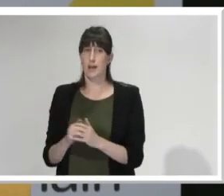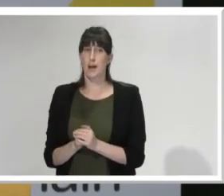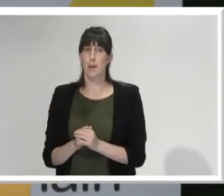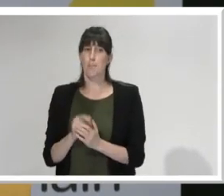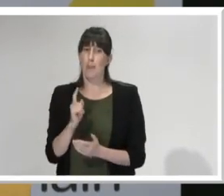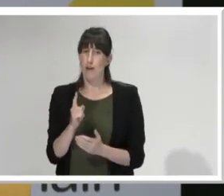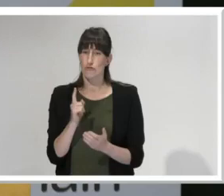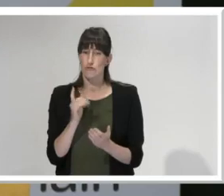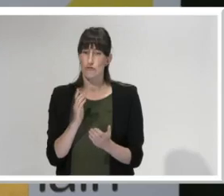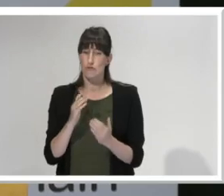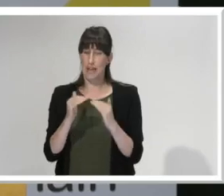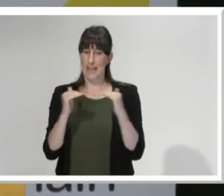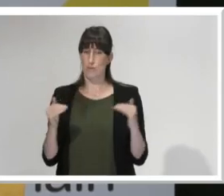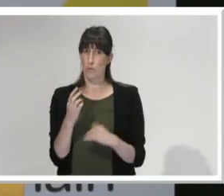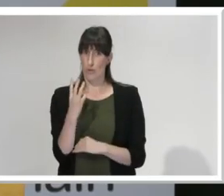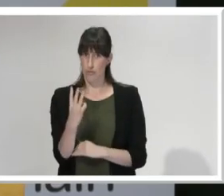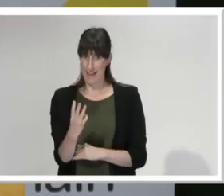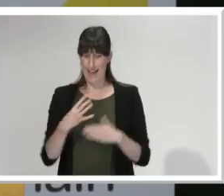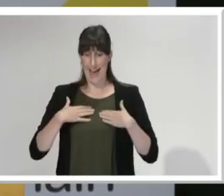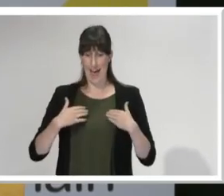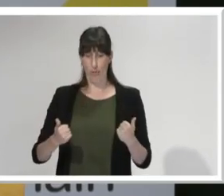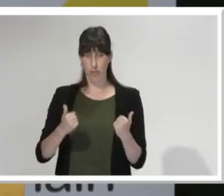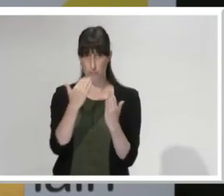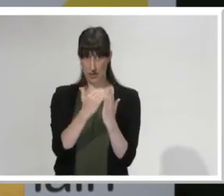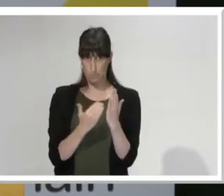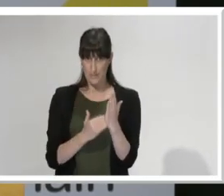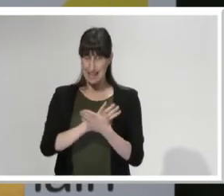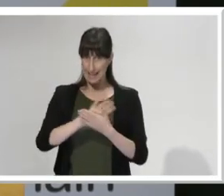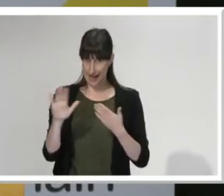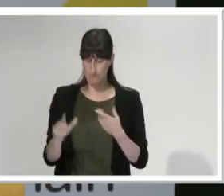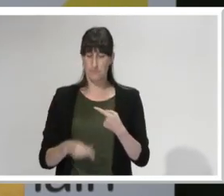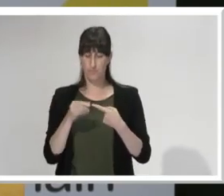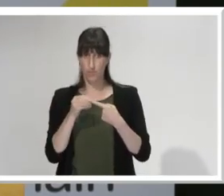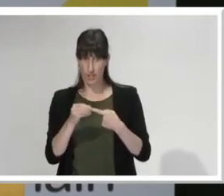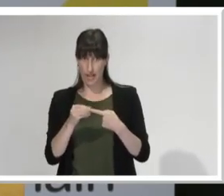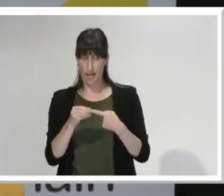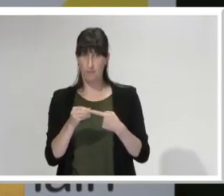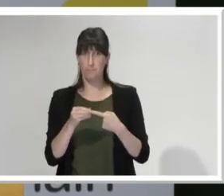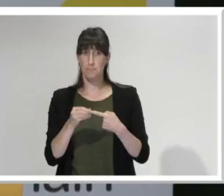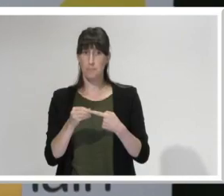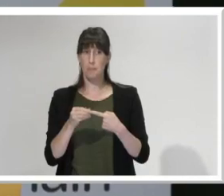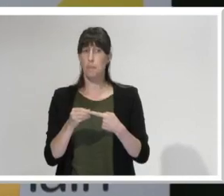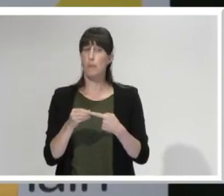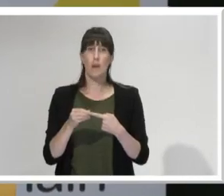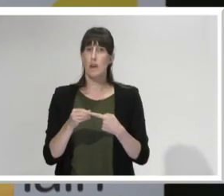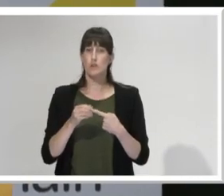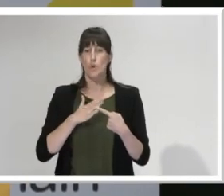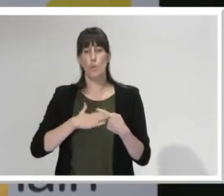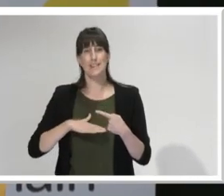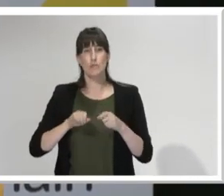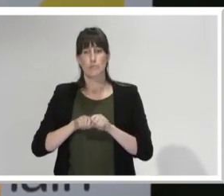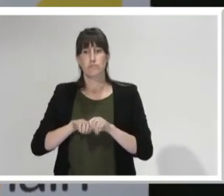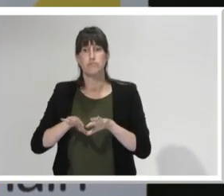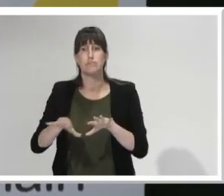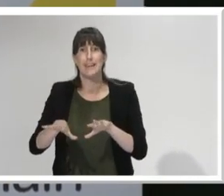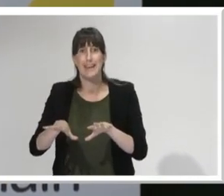health principles of alert level 3 are very clear. First of all, to reduce the likelihood someone gets infected, and secondly, if